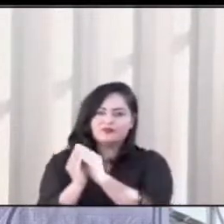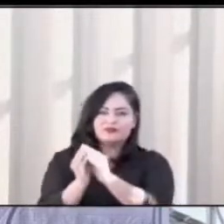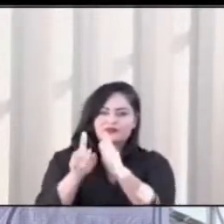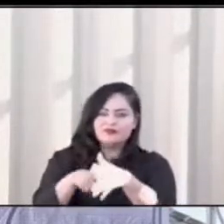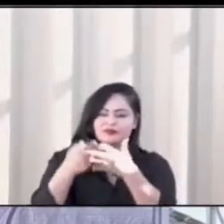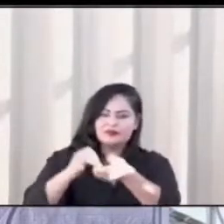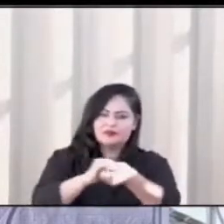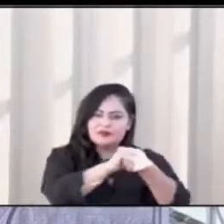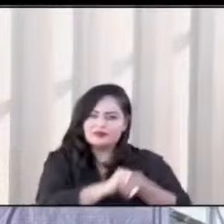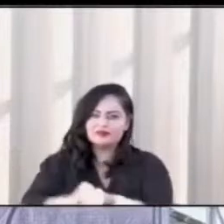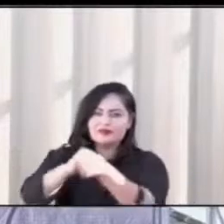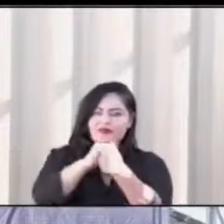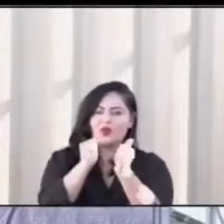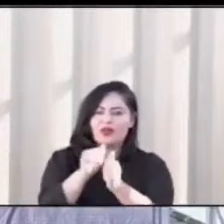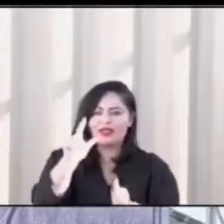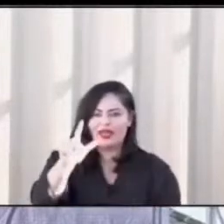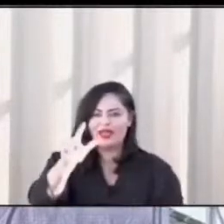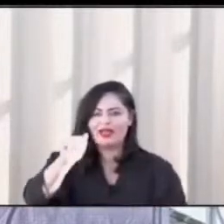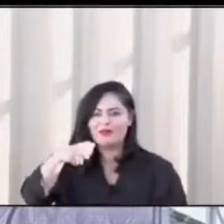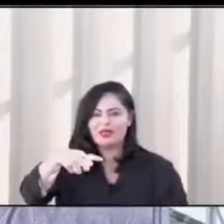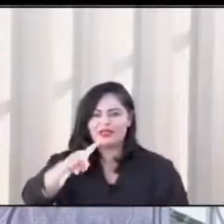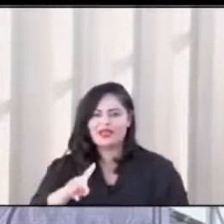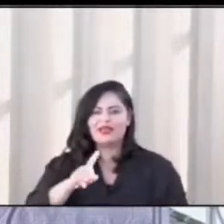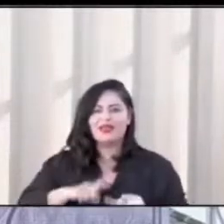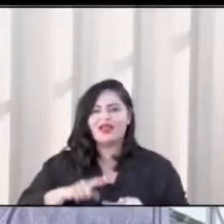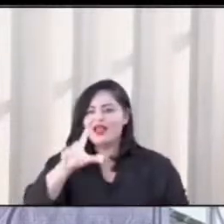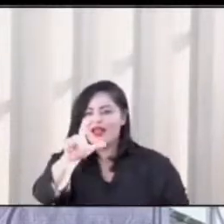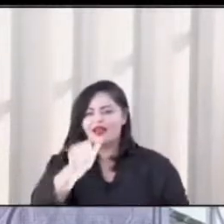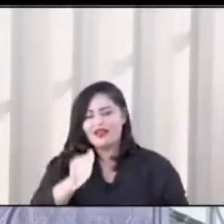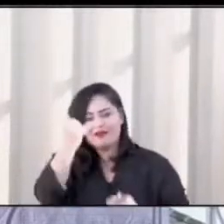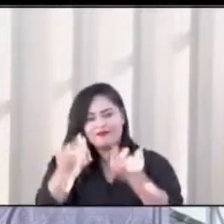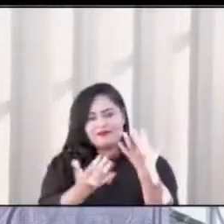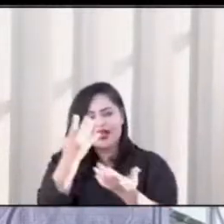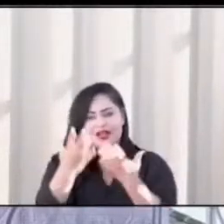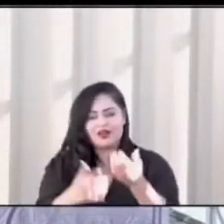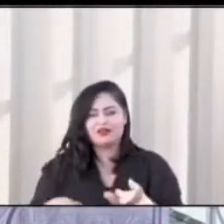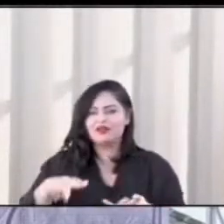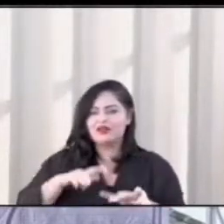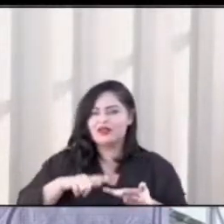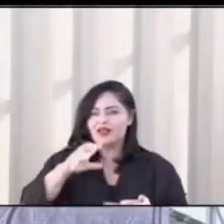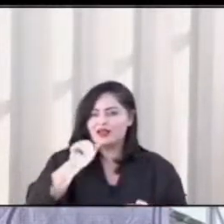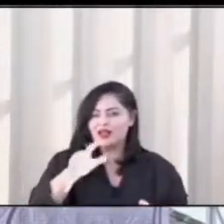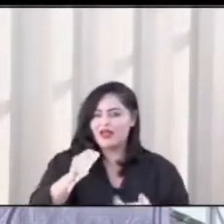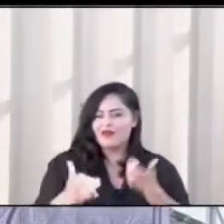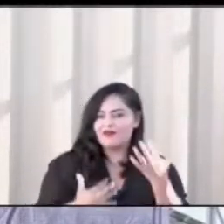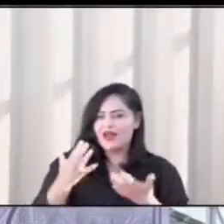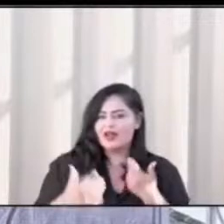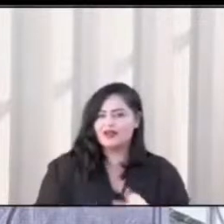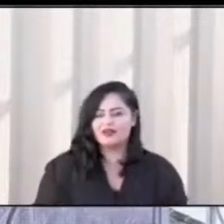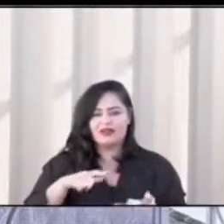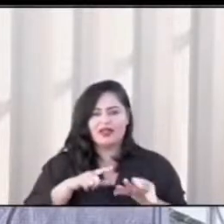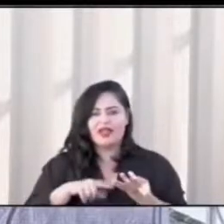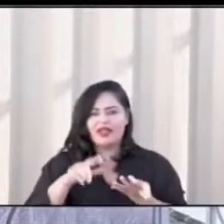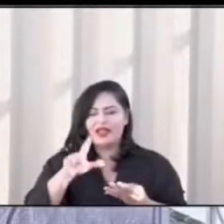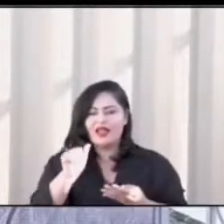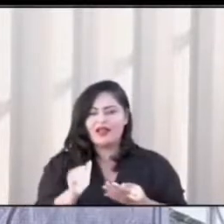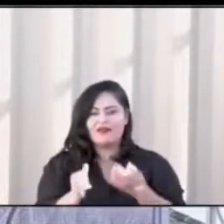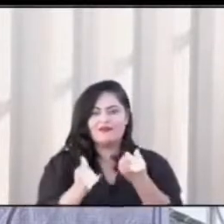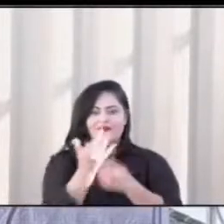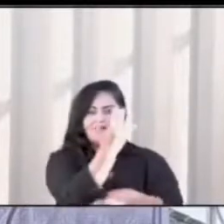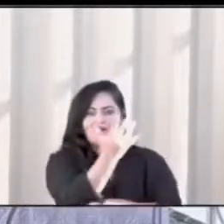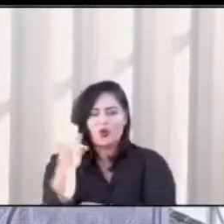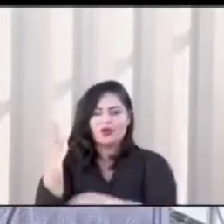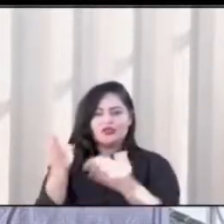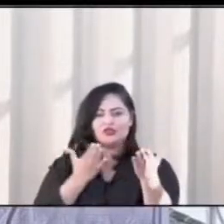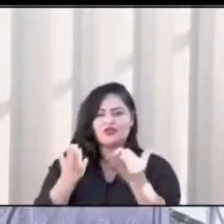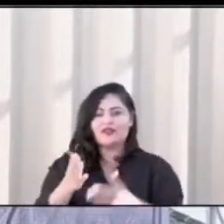partners from LAPD, LA Fire, CAL FIRE, U.S. Forest Service, and the U.S. Attorney's